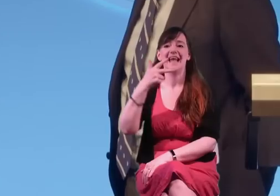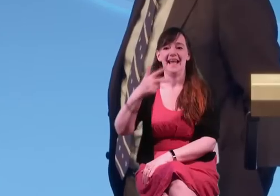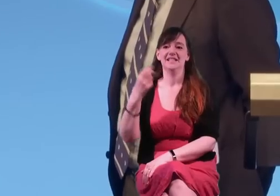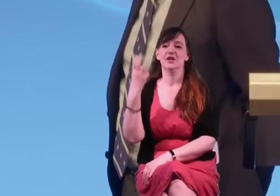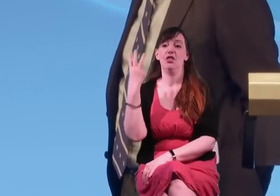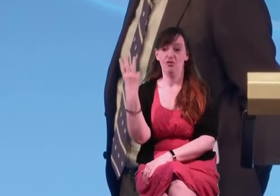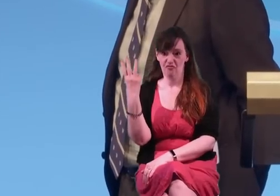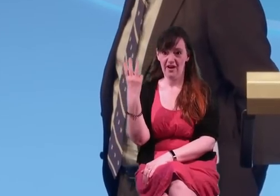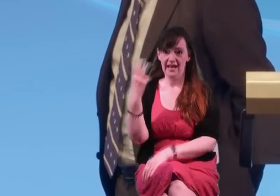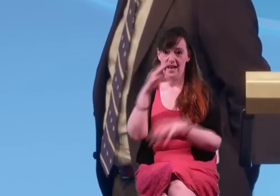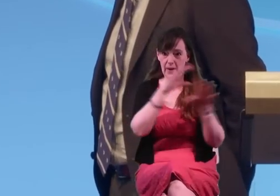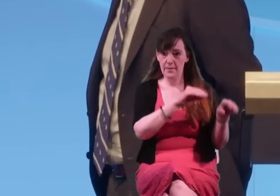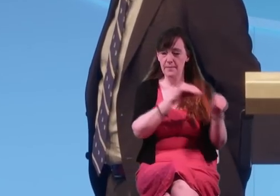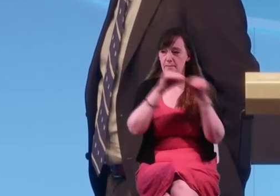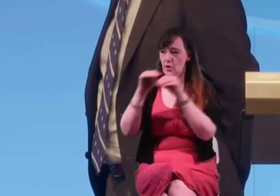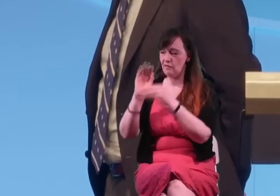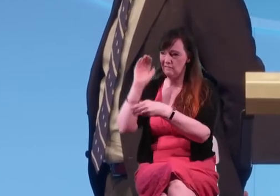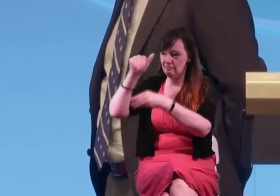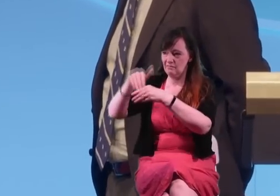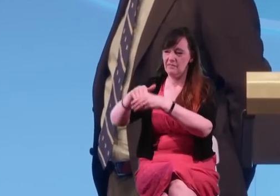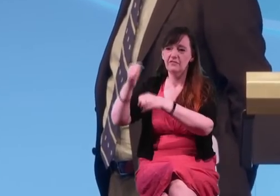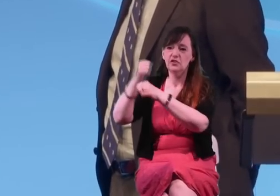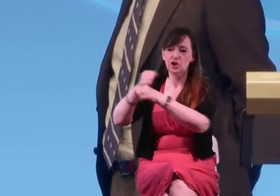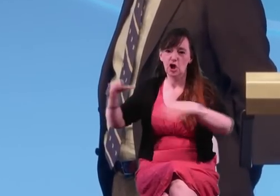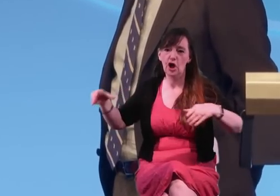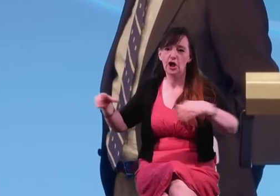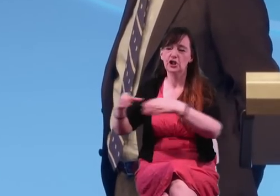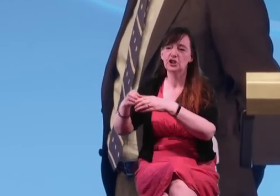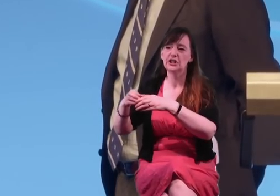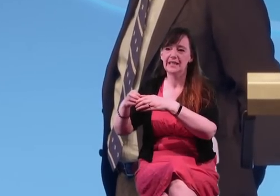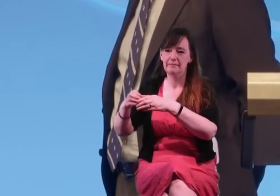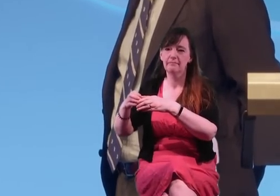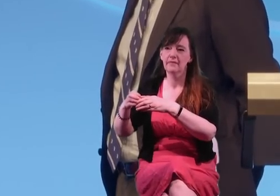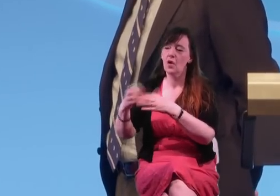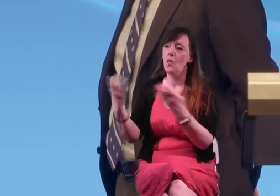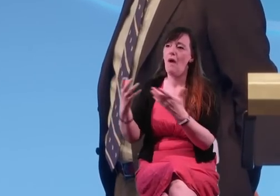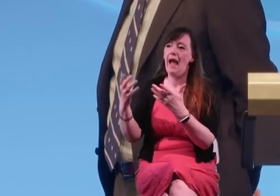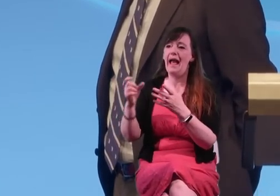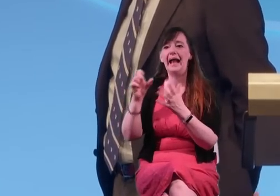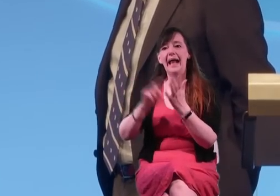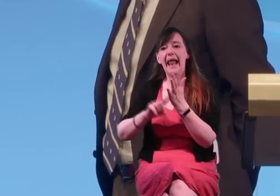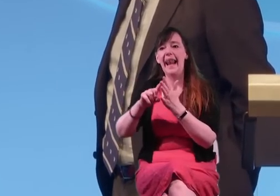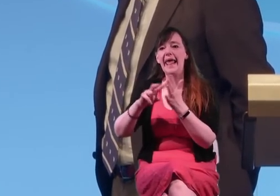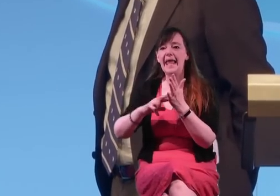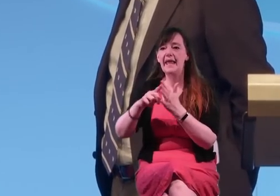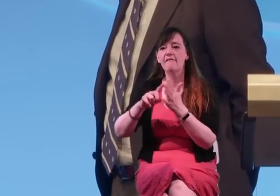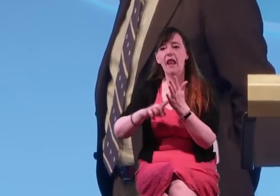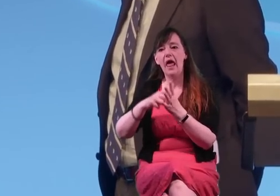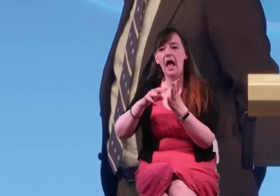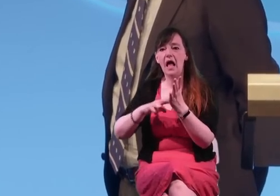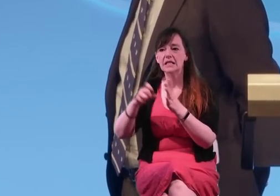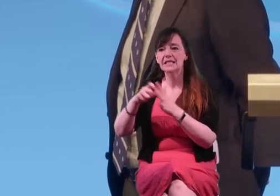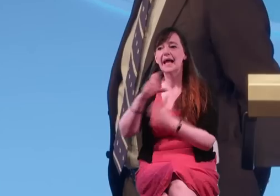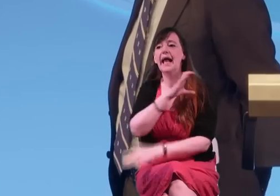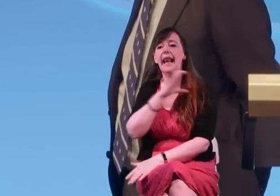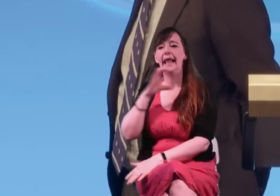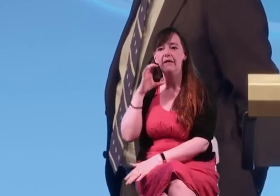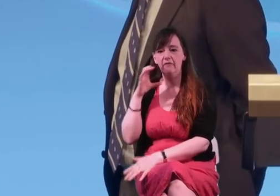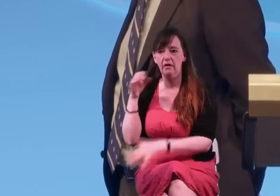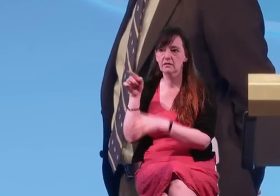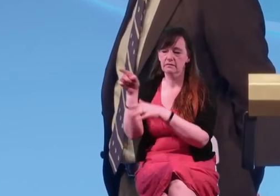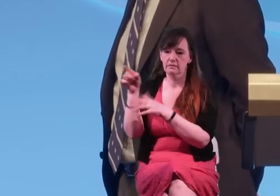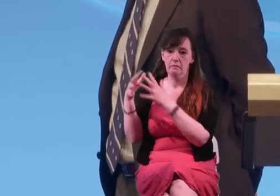be part of the church team at Parkside Church in suburban Cleveland. And so that's 39 years